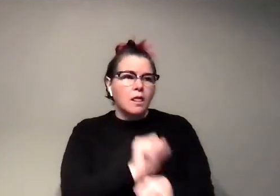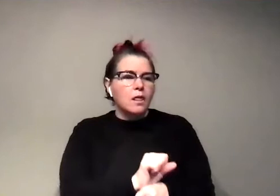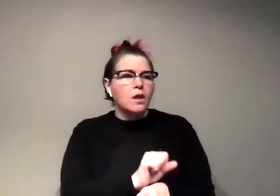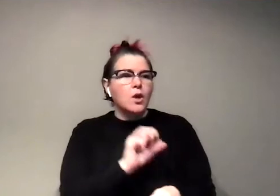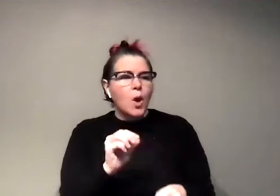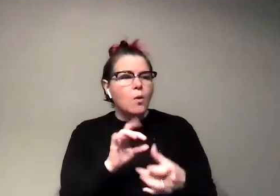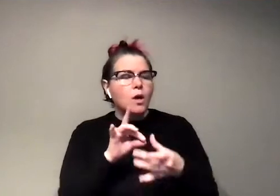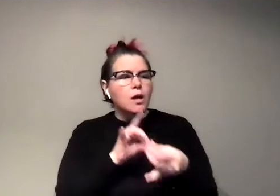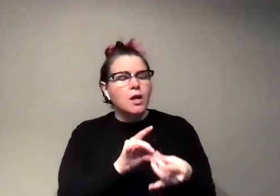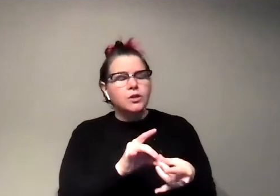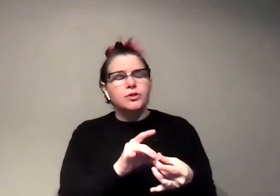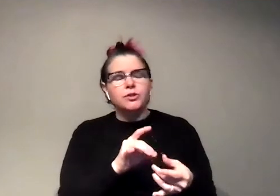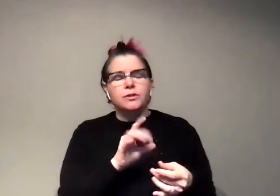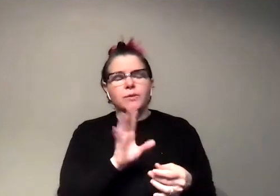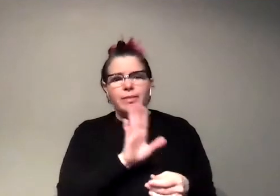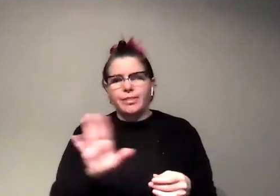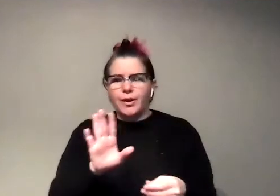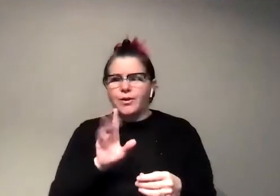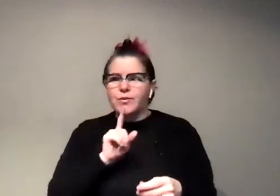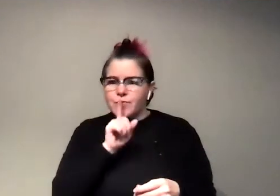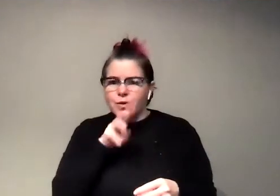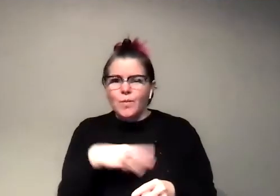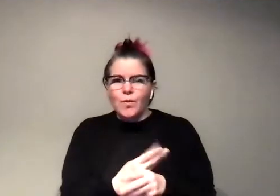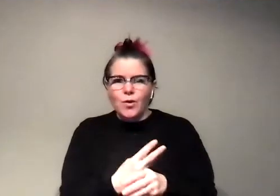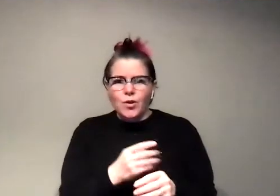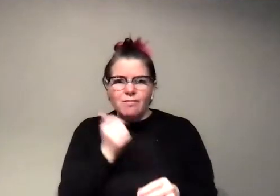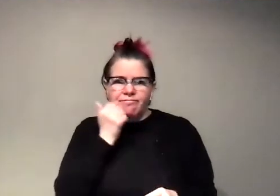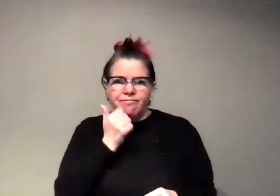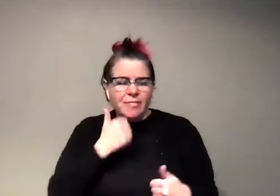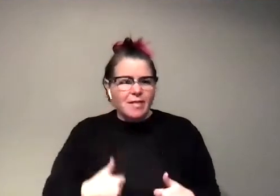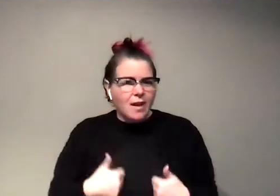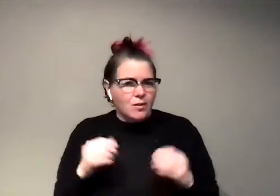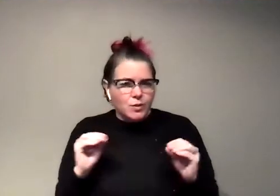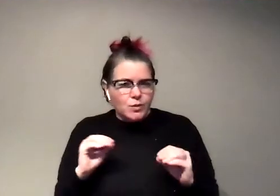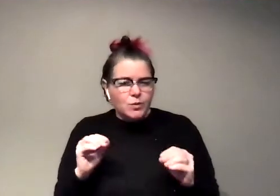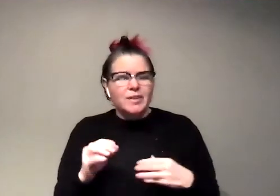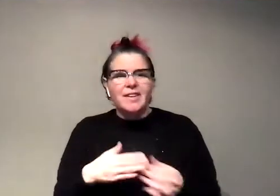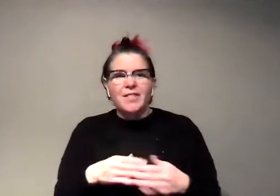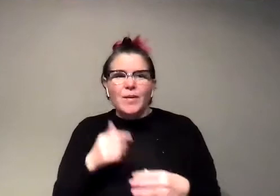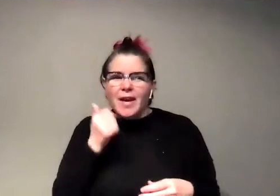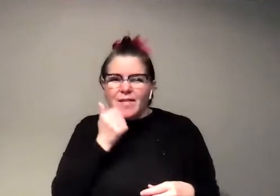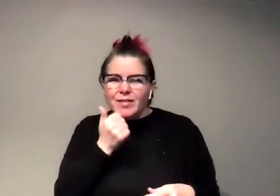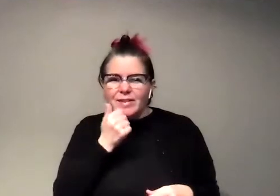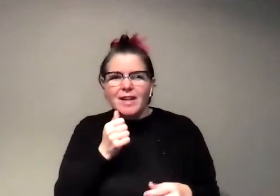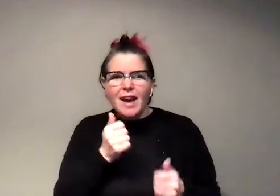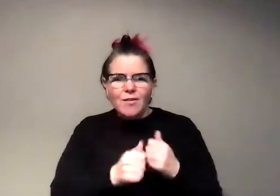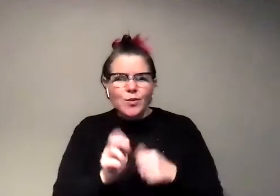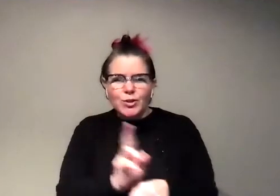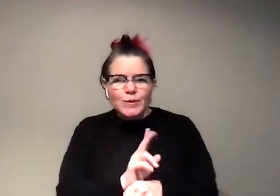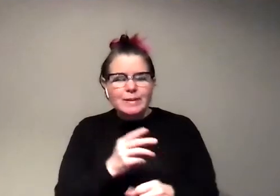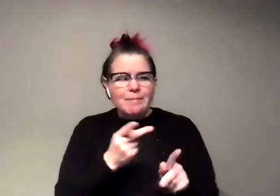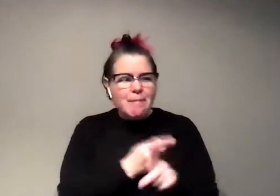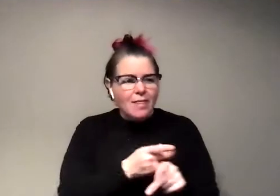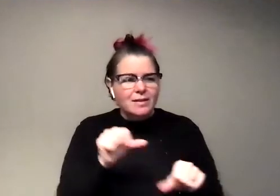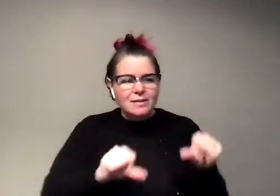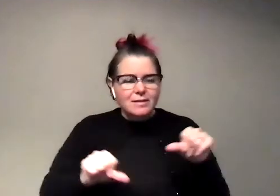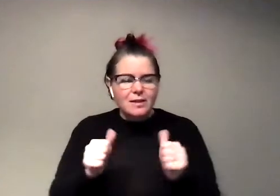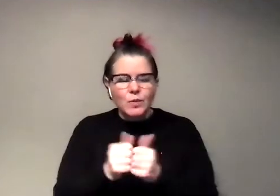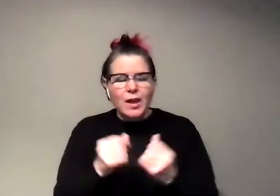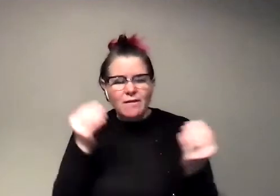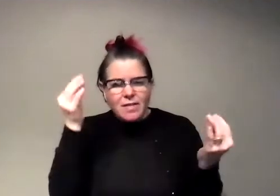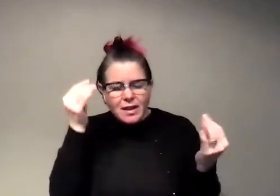connection to their everyday life, even though every day everyone uses math or science without thinking about it and like